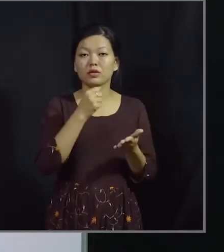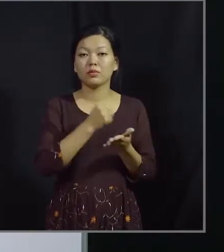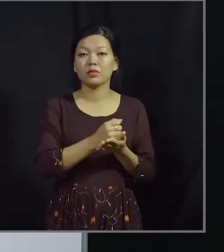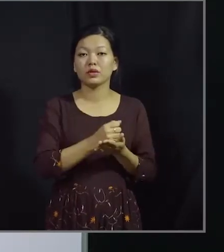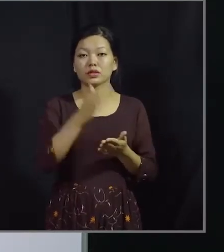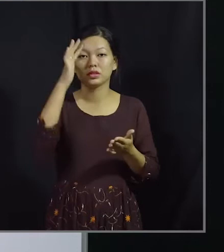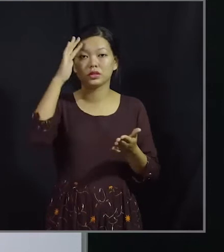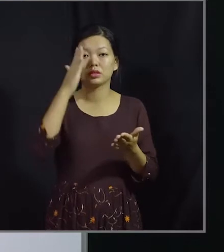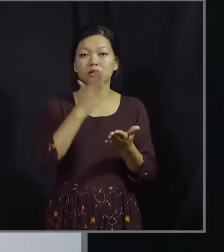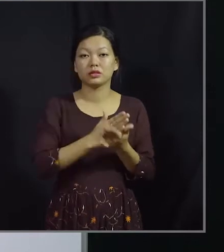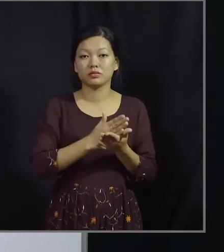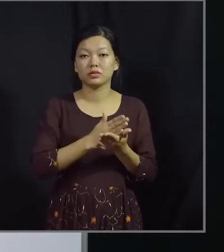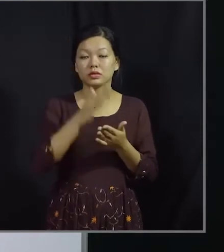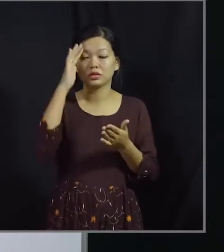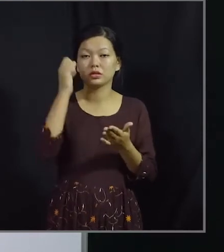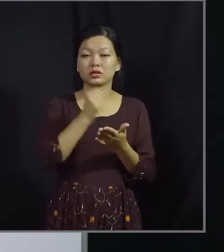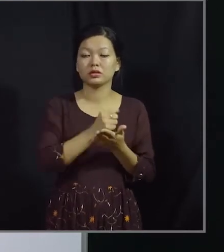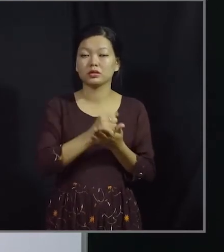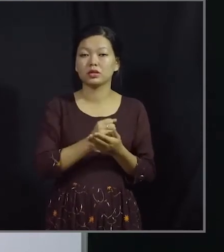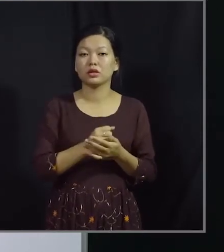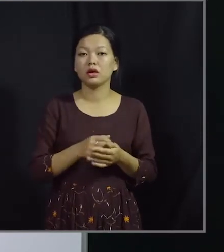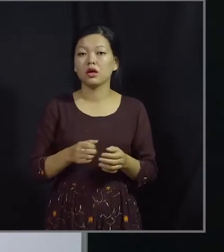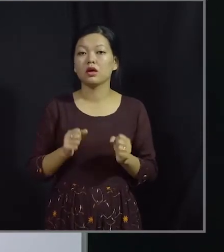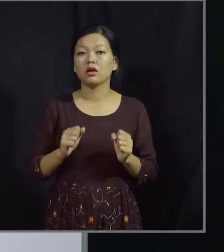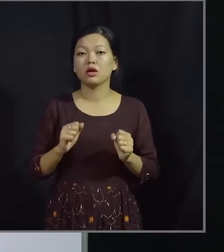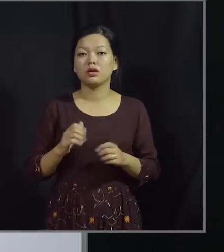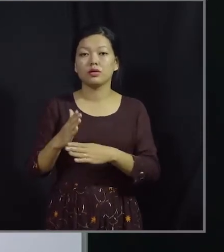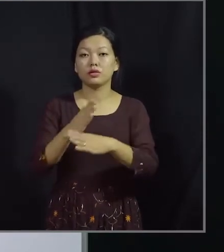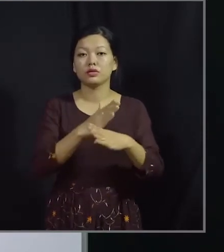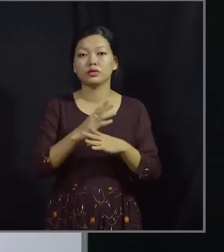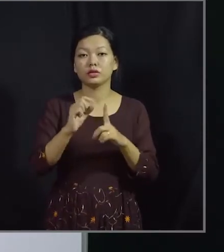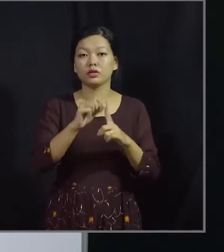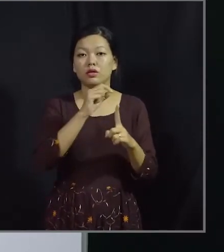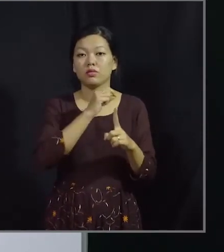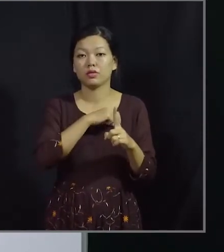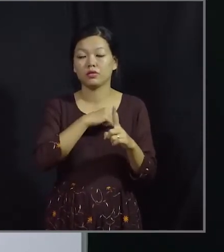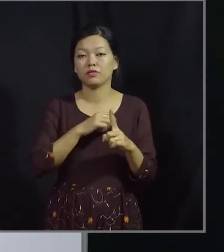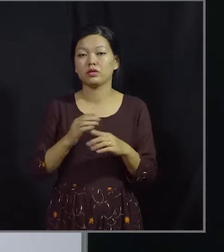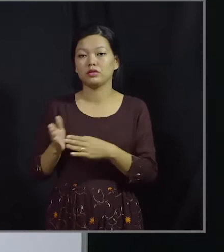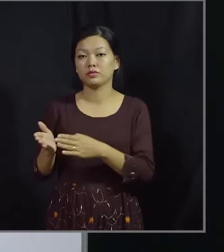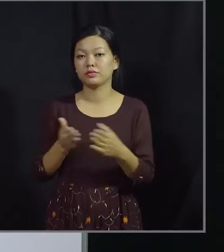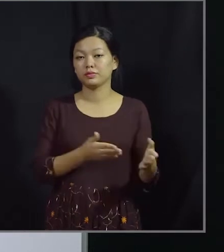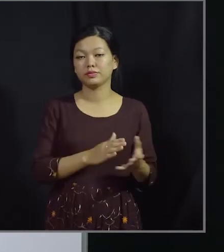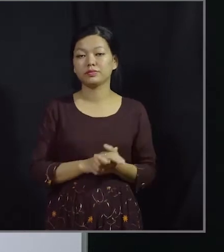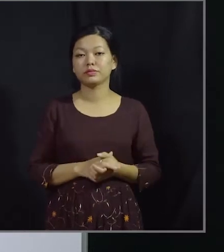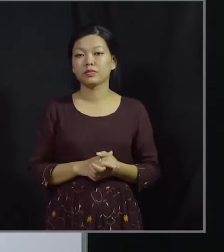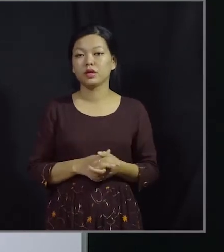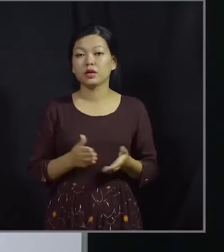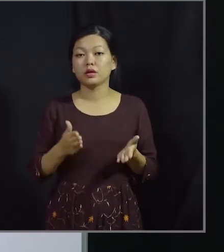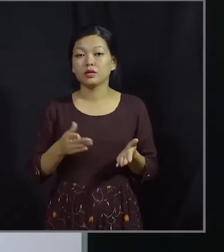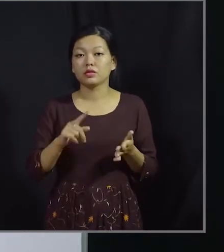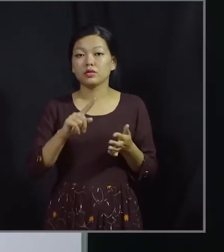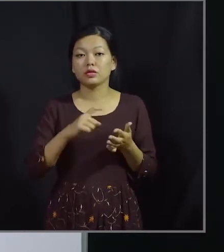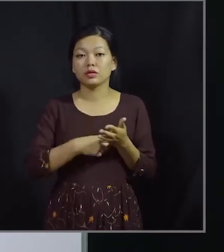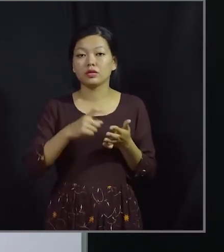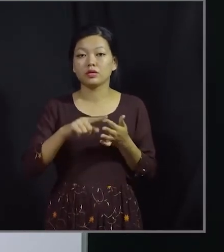ratio that their profit and losses has to be distributed among themselves. So under reconstitution,